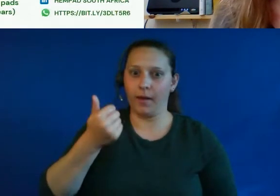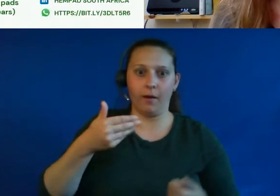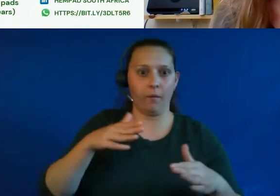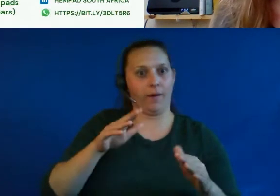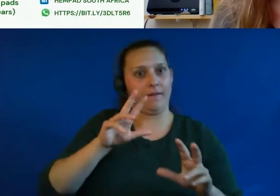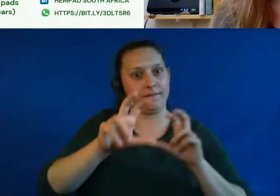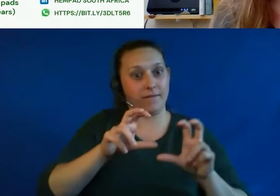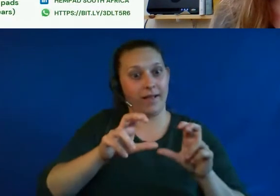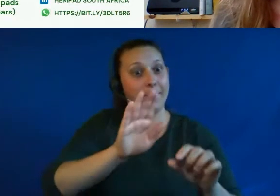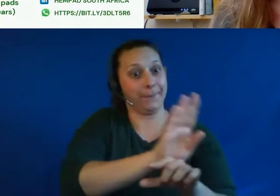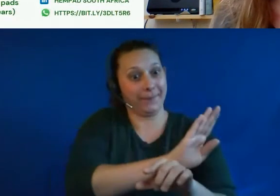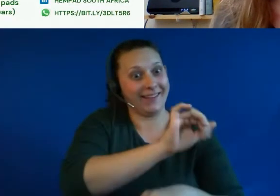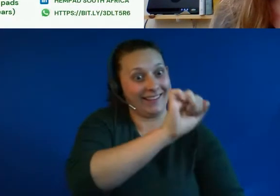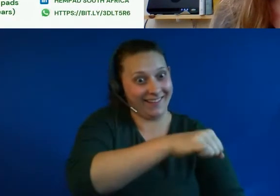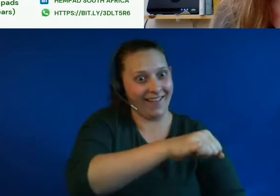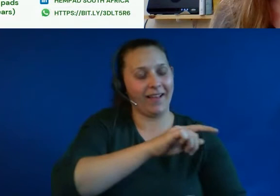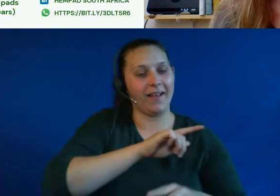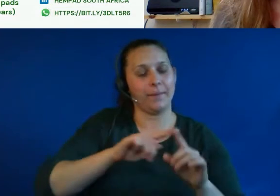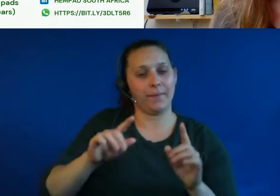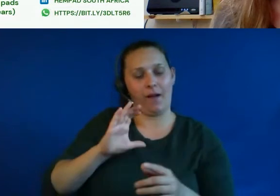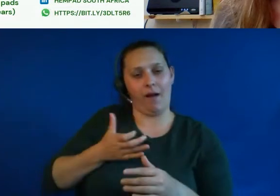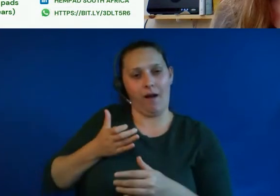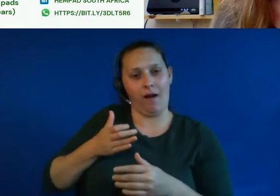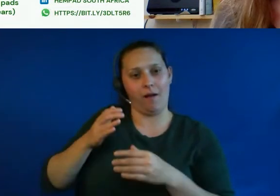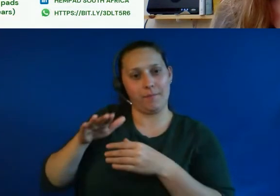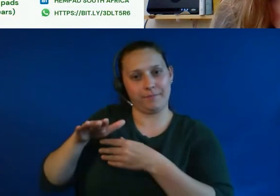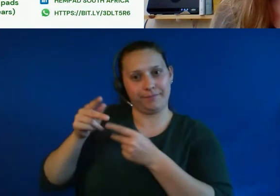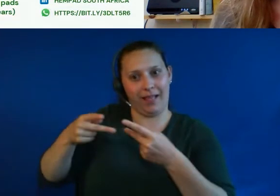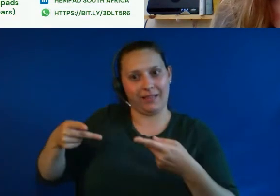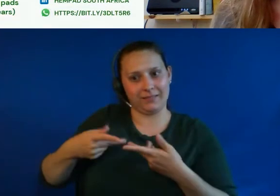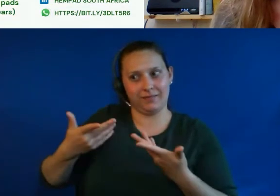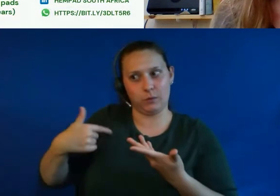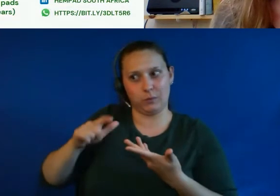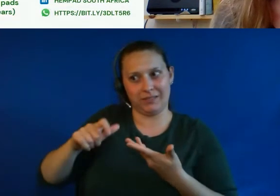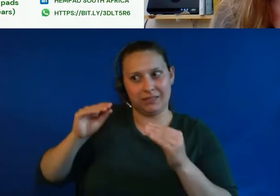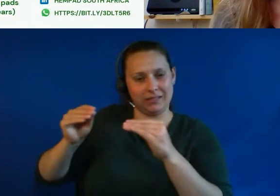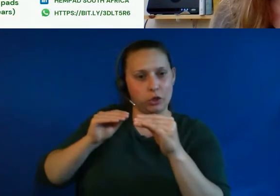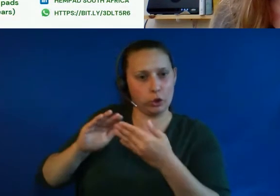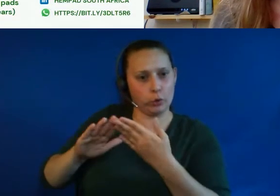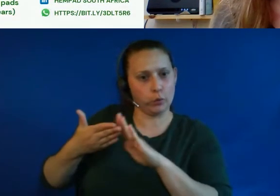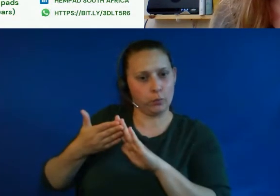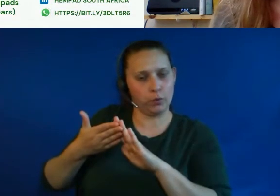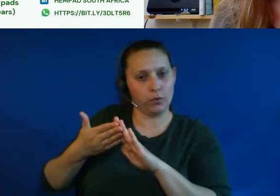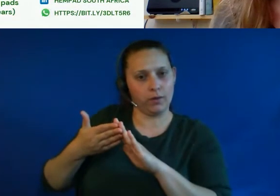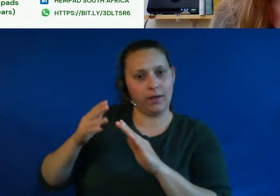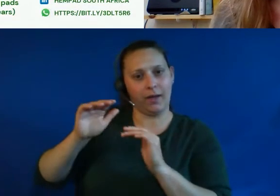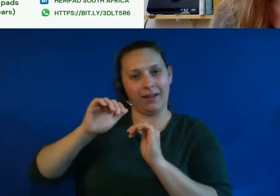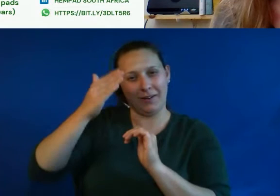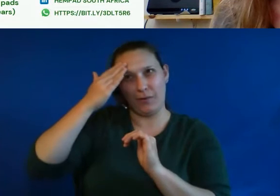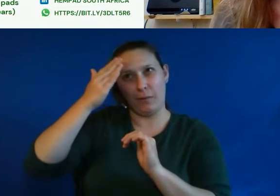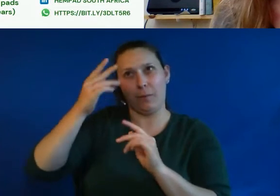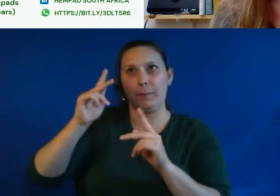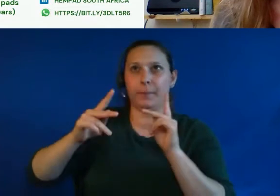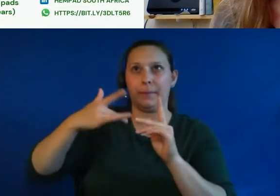the business, but also in the awareness space, where we need to teach our communities to destigmatize the